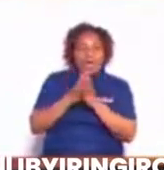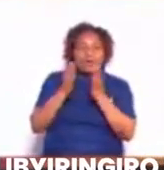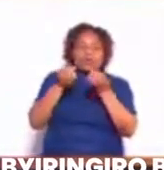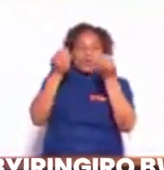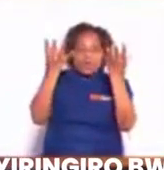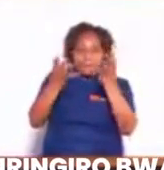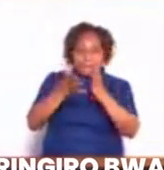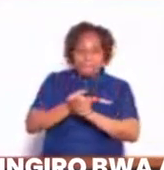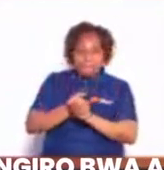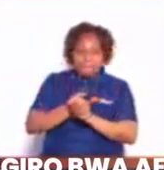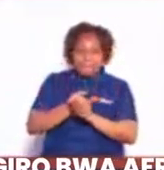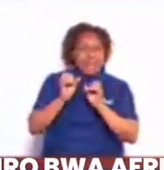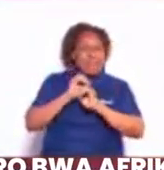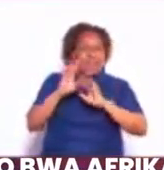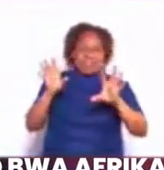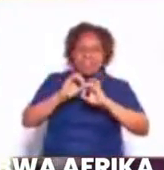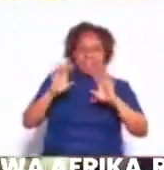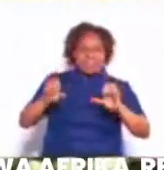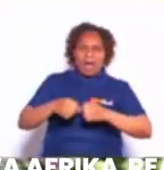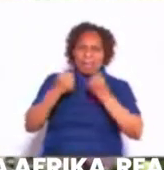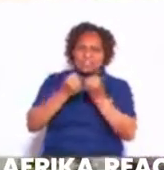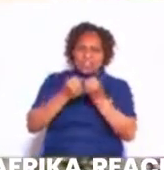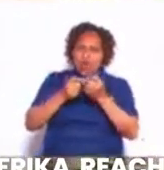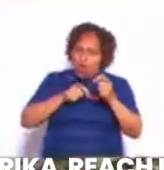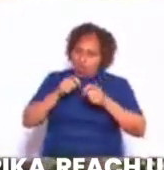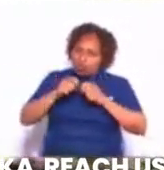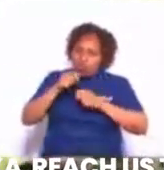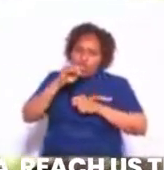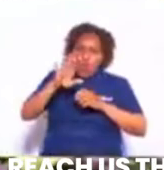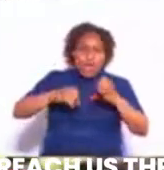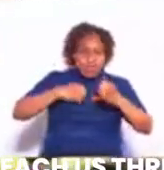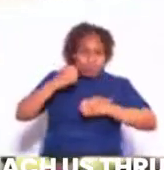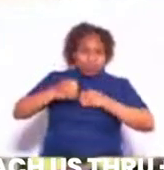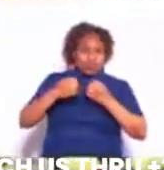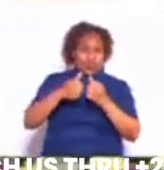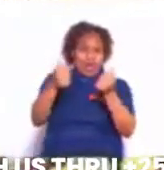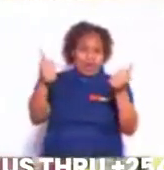Hallelujah. Nothing just happens. Control your emotions.